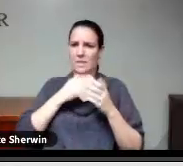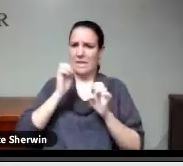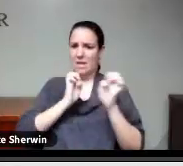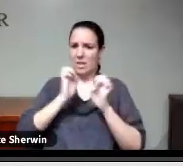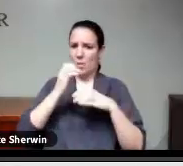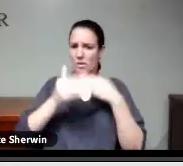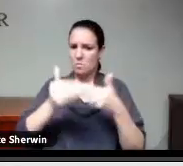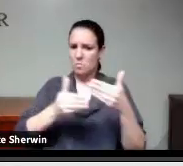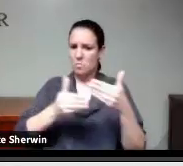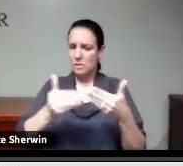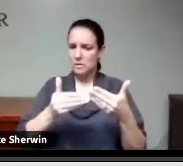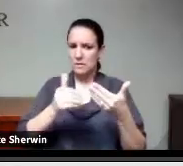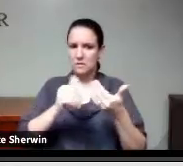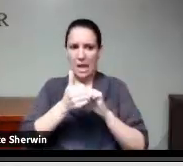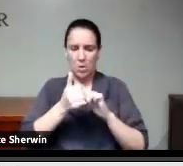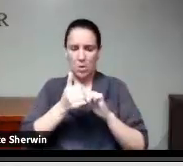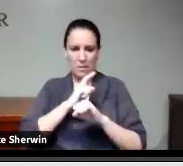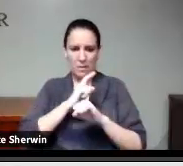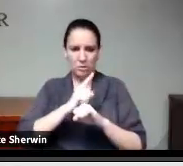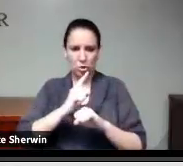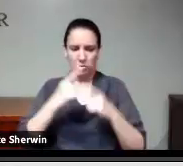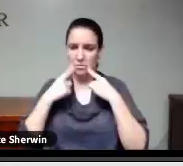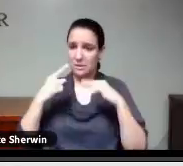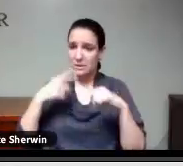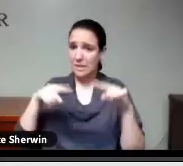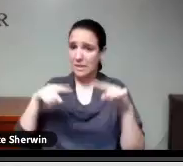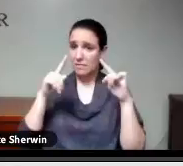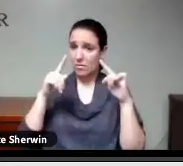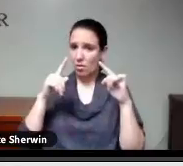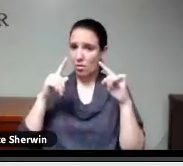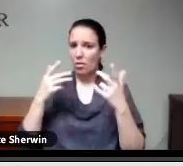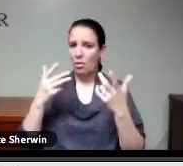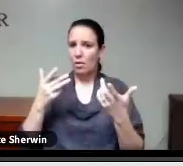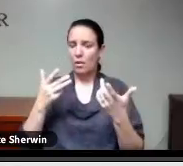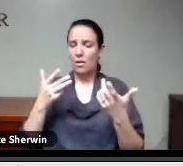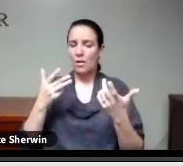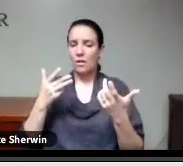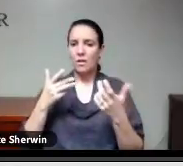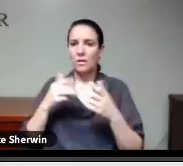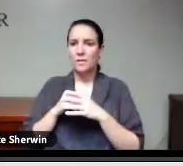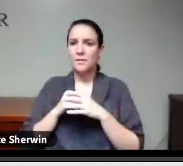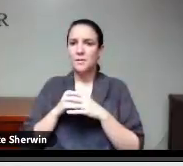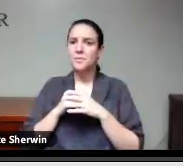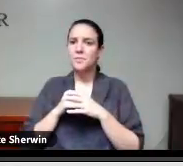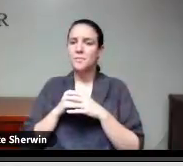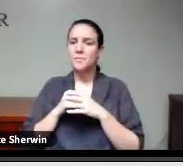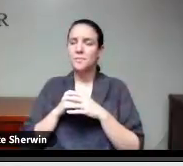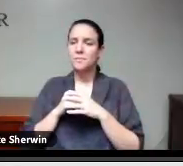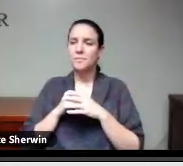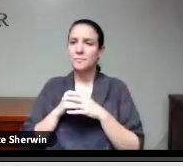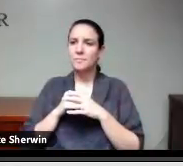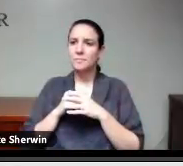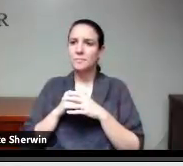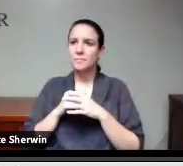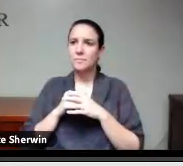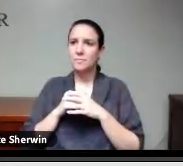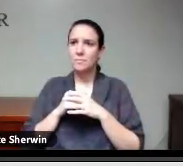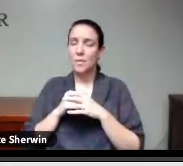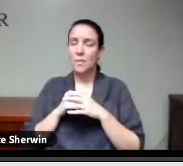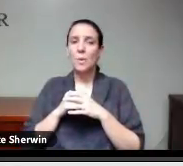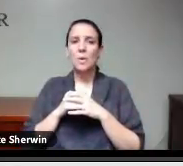ourselves up to be successful in providing services or resources or programs that are really meeting